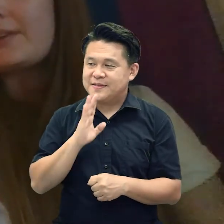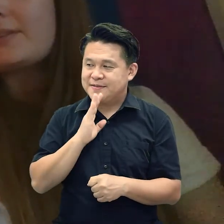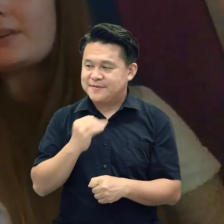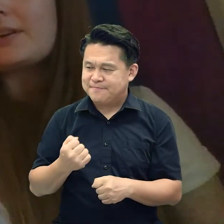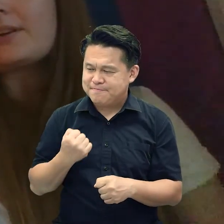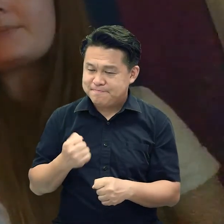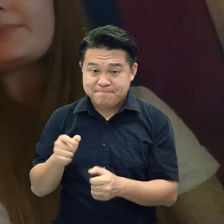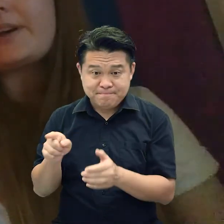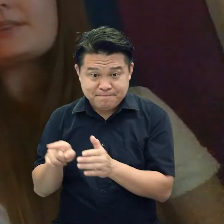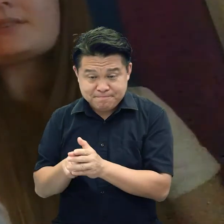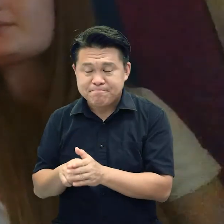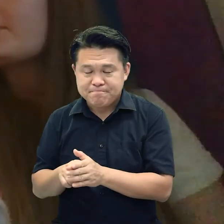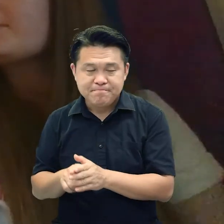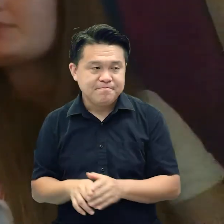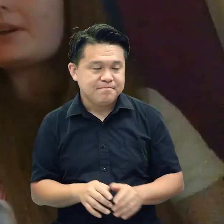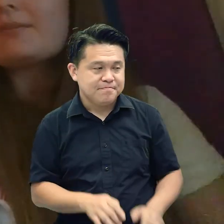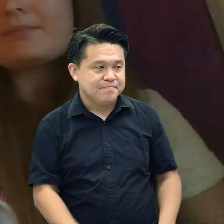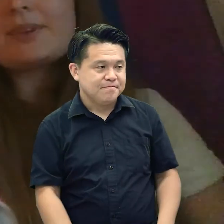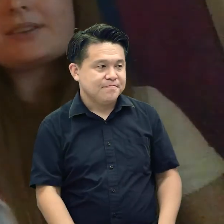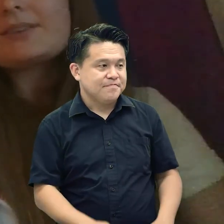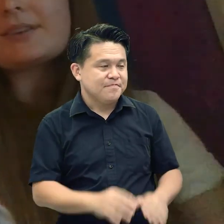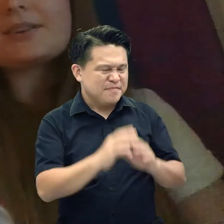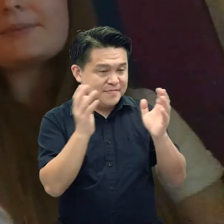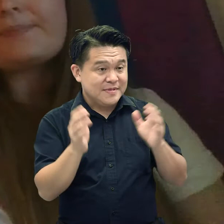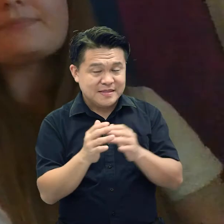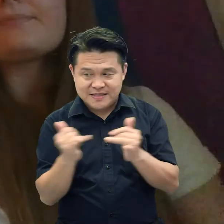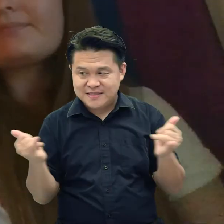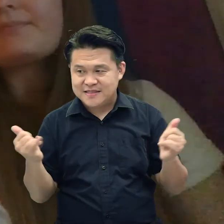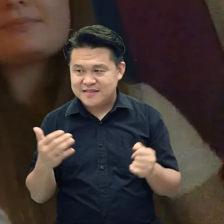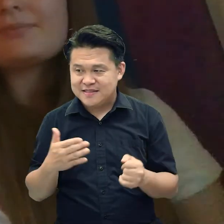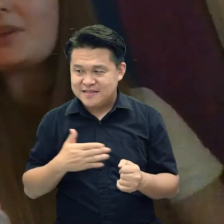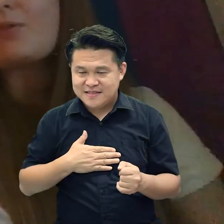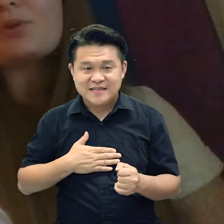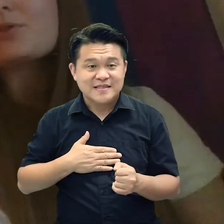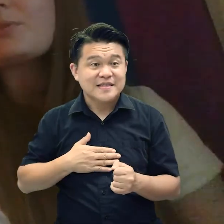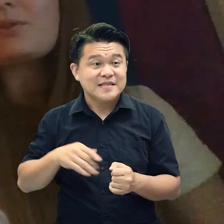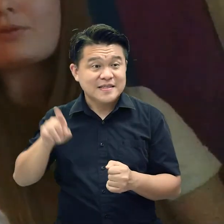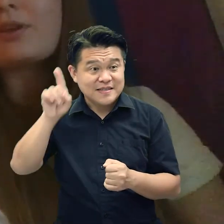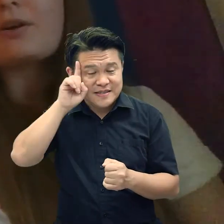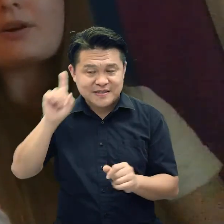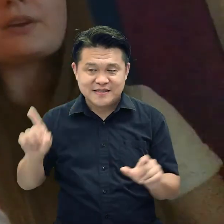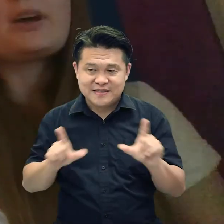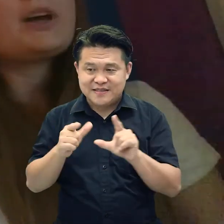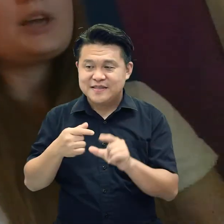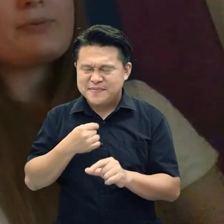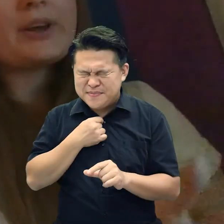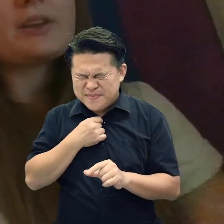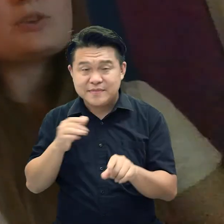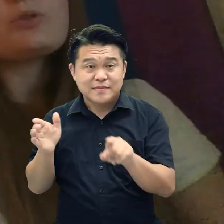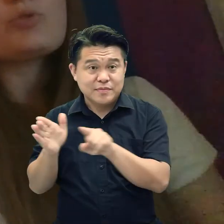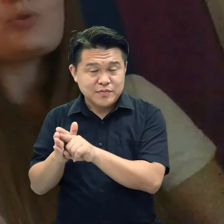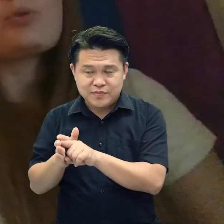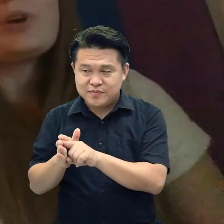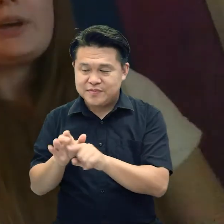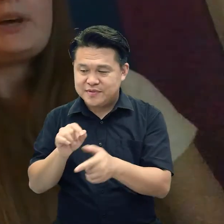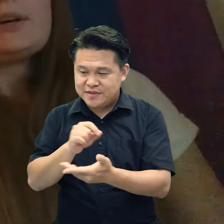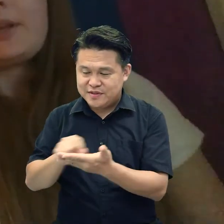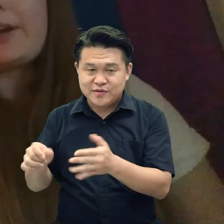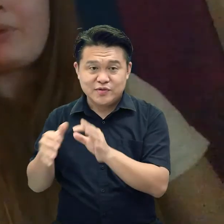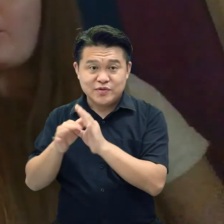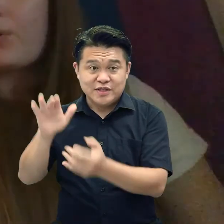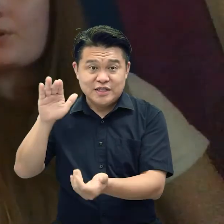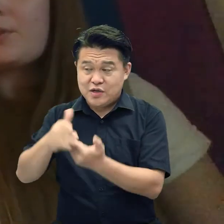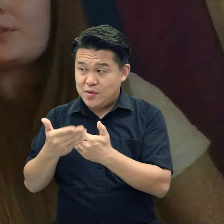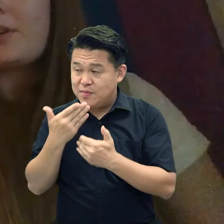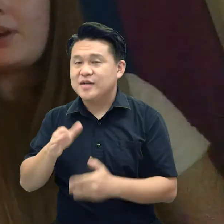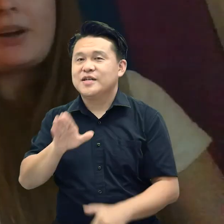about that, which is good. Yeah, that everyone should be who they are, and if I can do it through